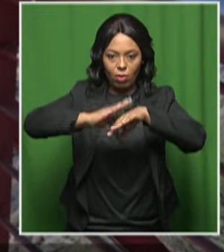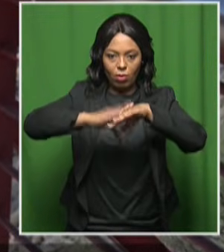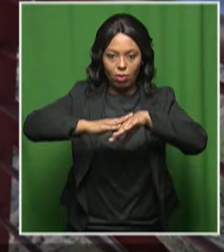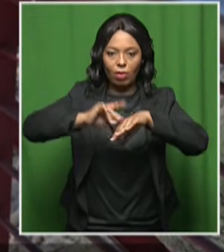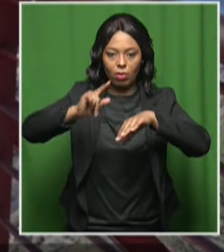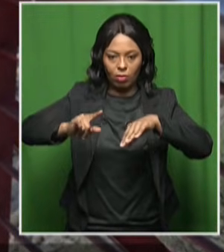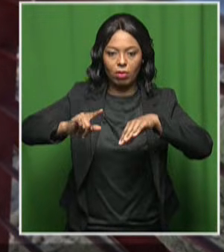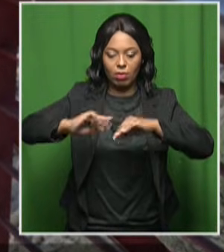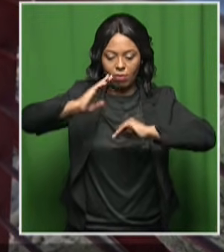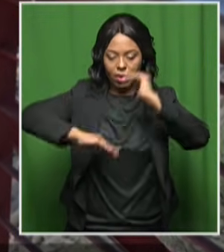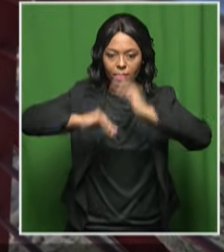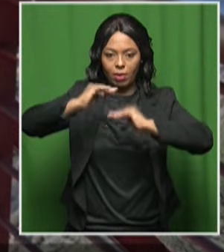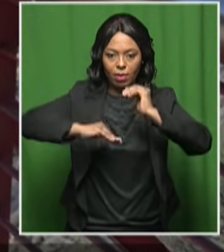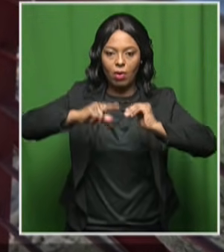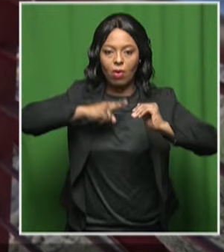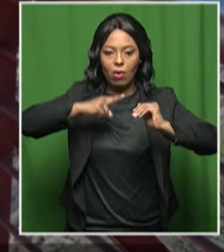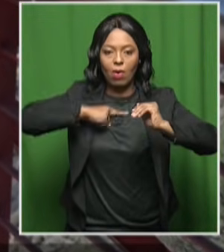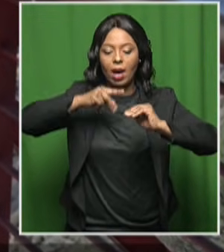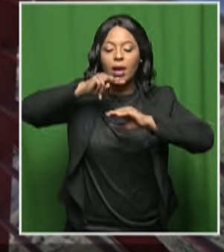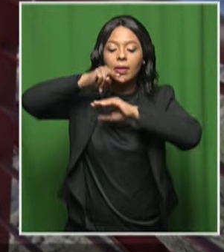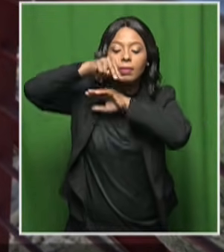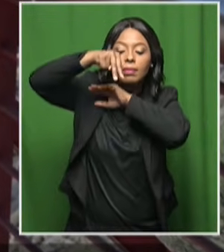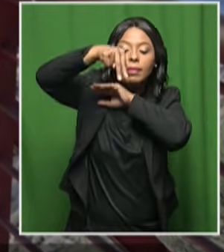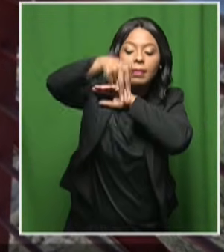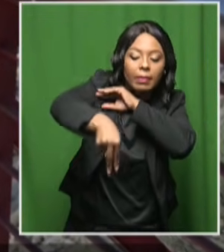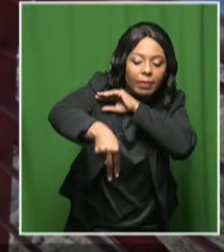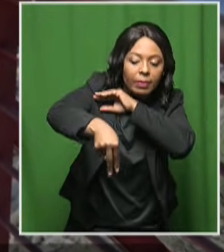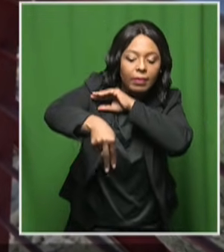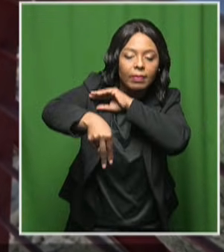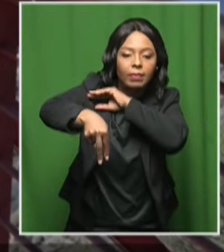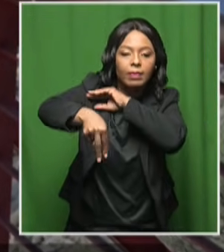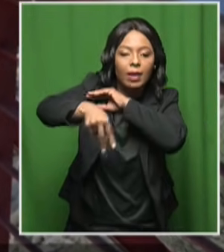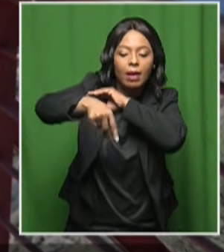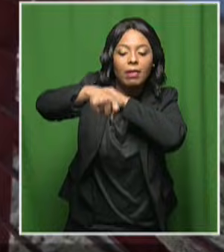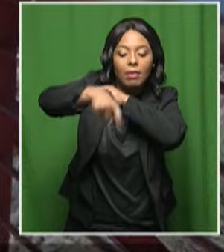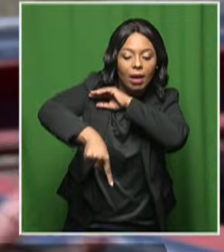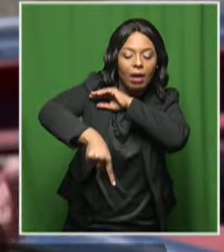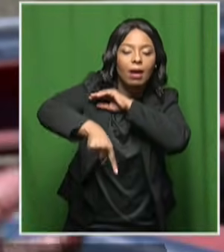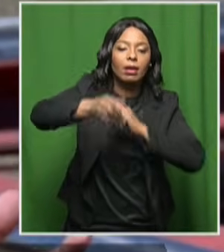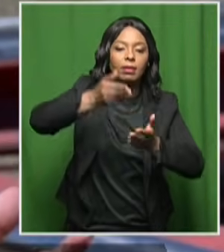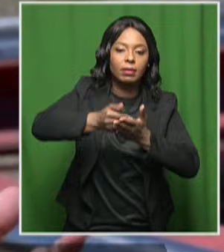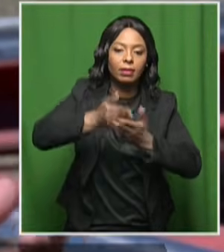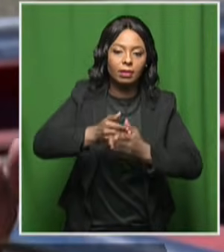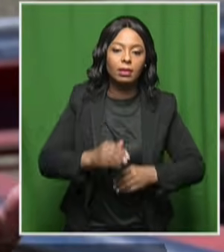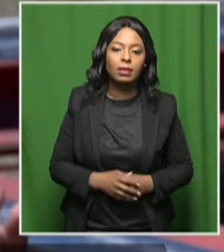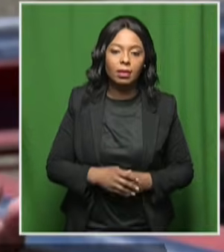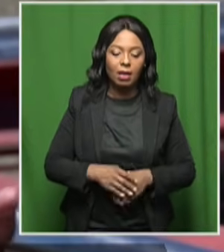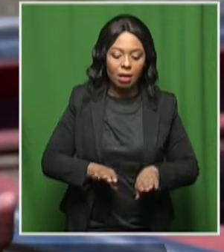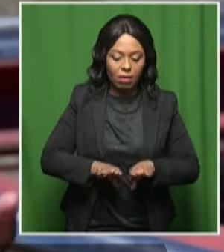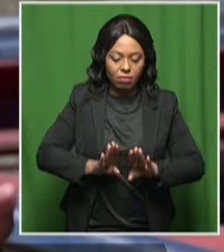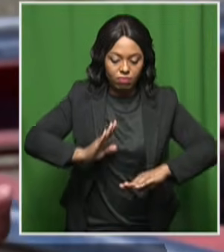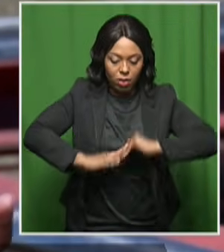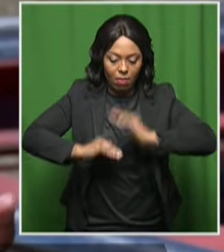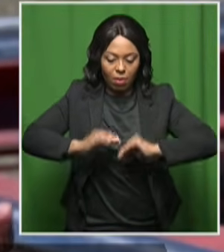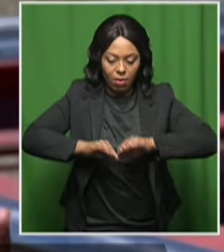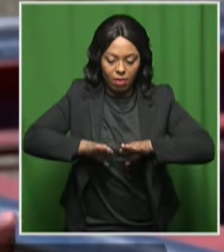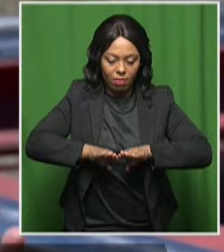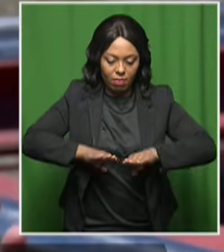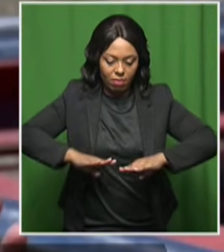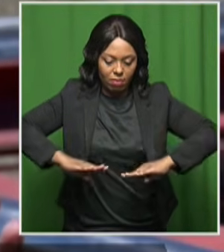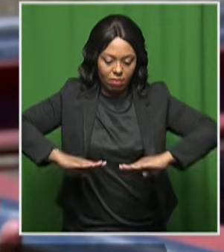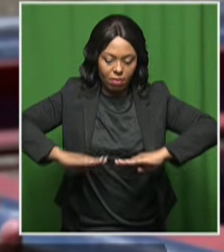right. Now, this structure, okay, it's designed to hold over 200 people. It's quite strong. Yes, it does bounce a